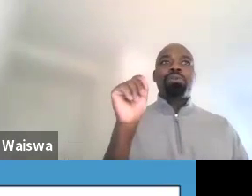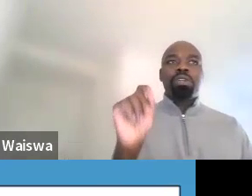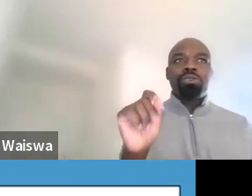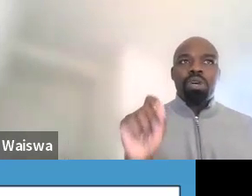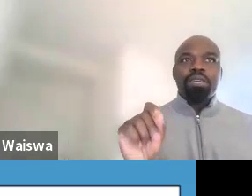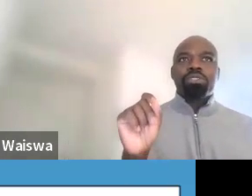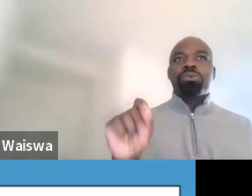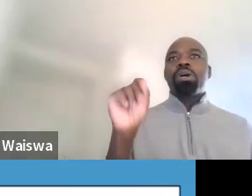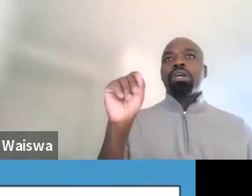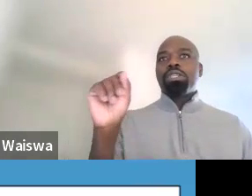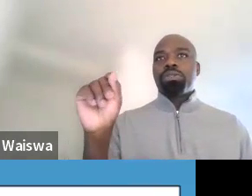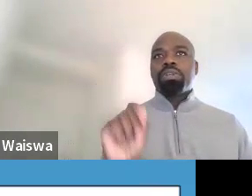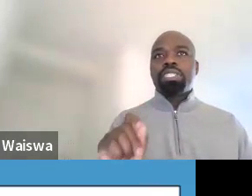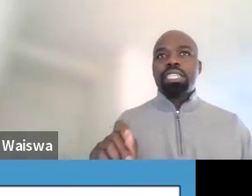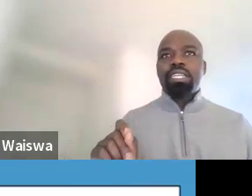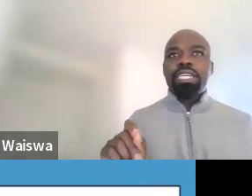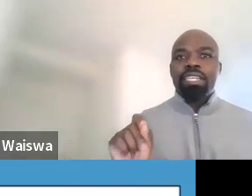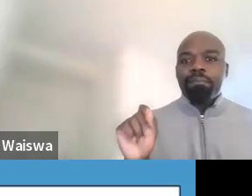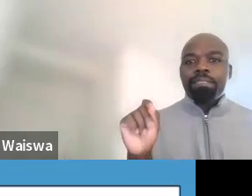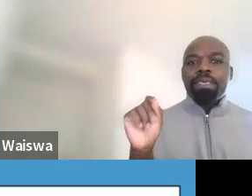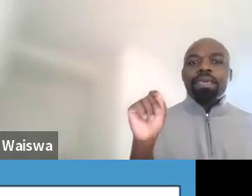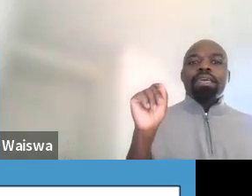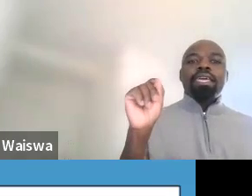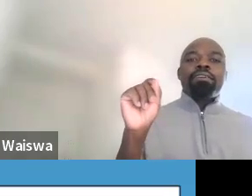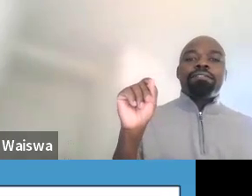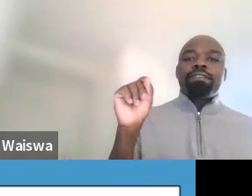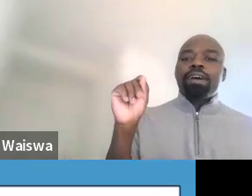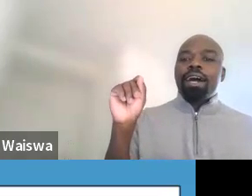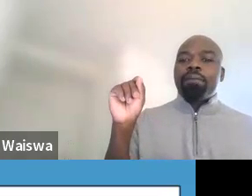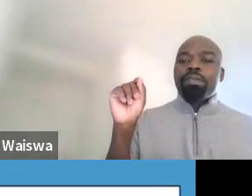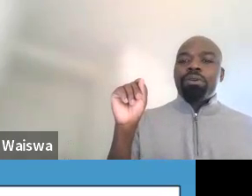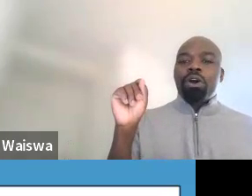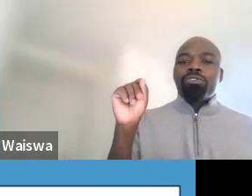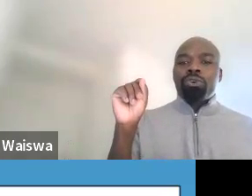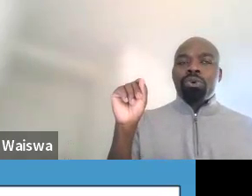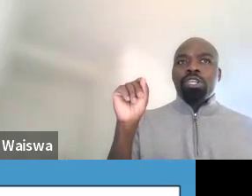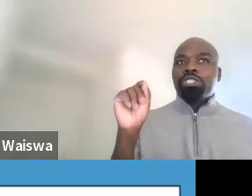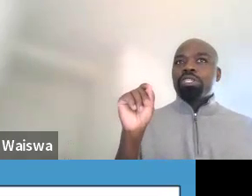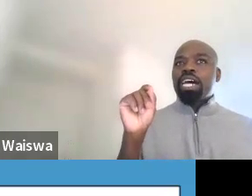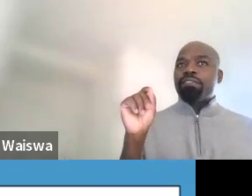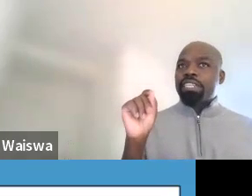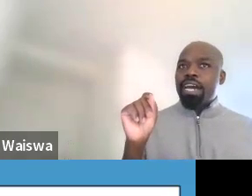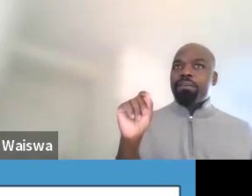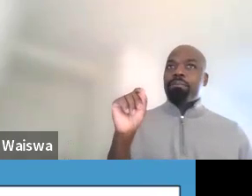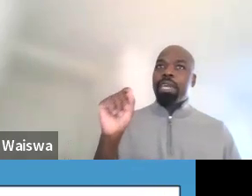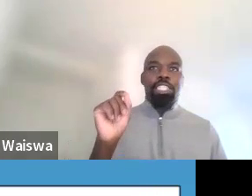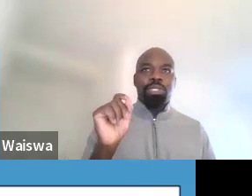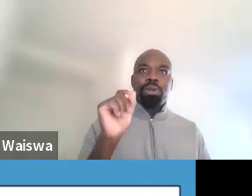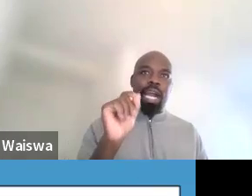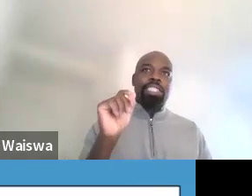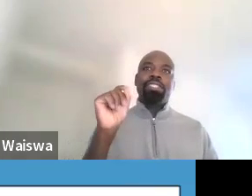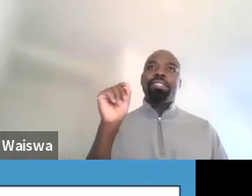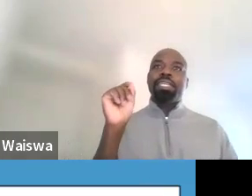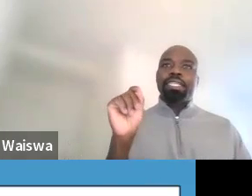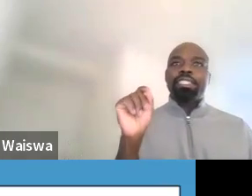issue and what you want them to do. Do not send a letter. If you also don't have data, make sure